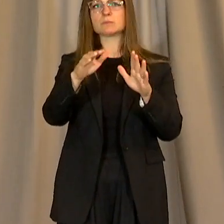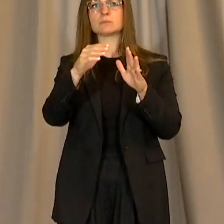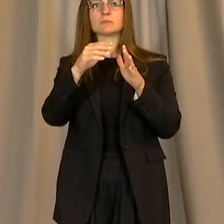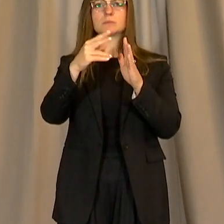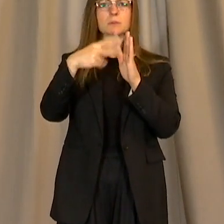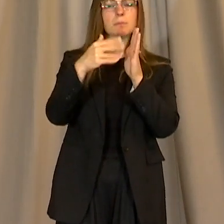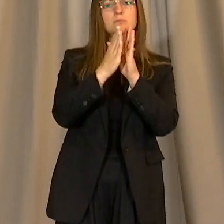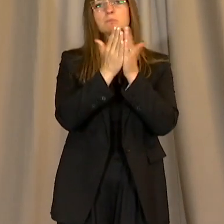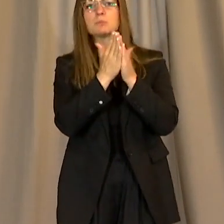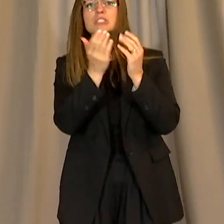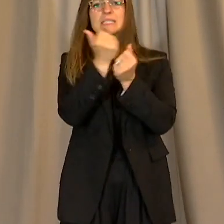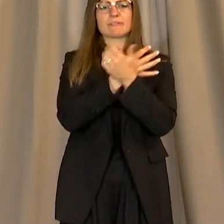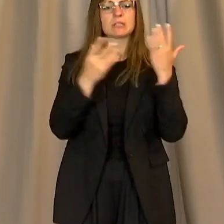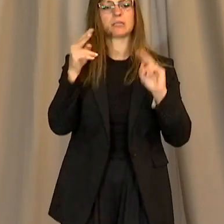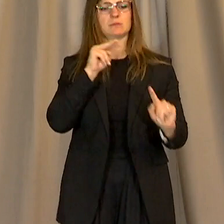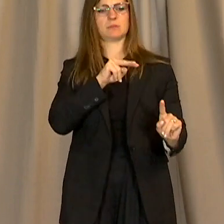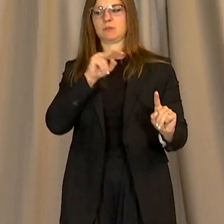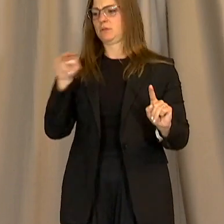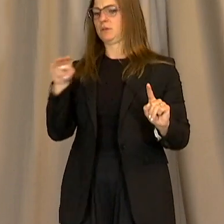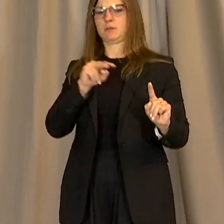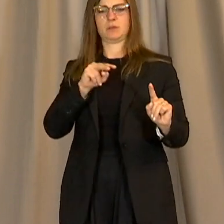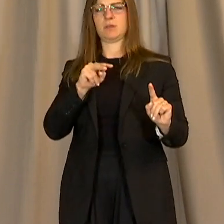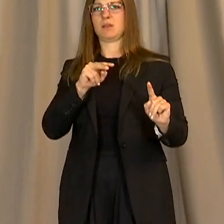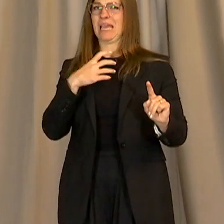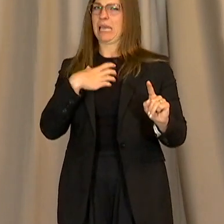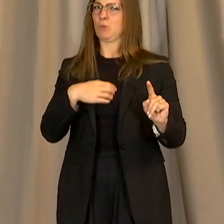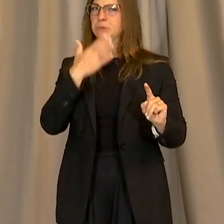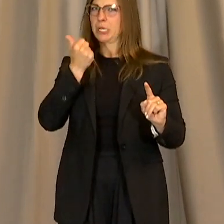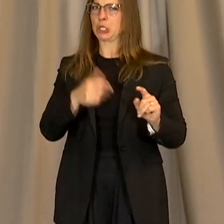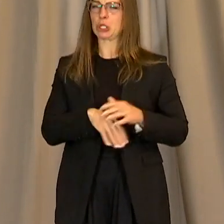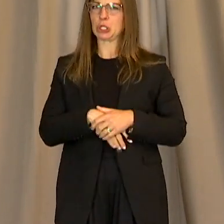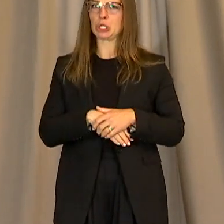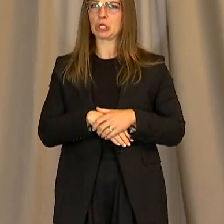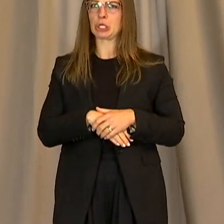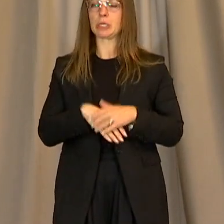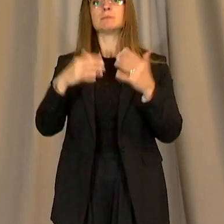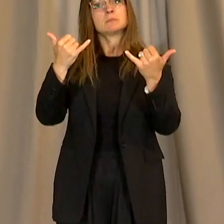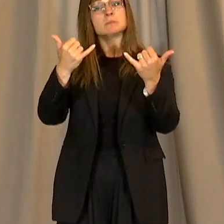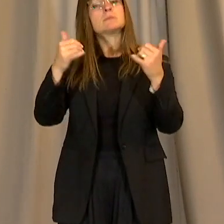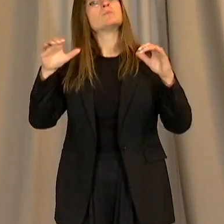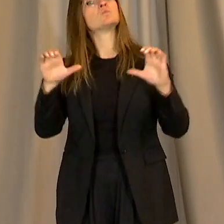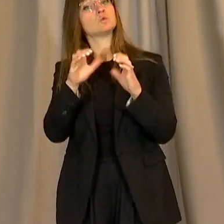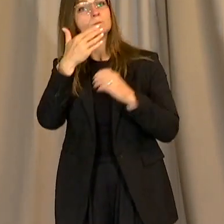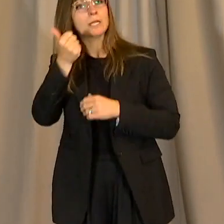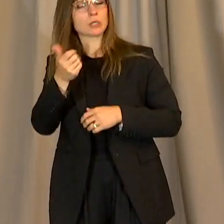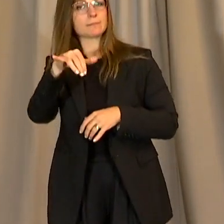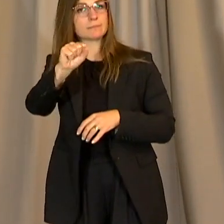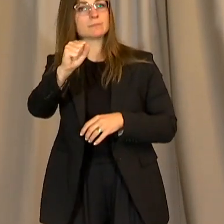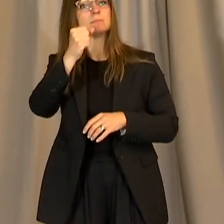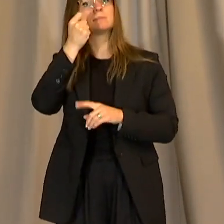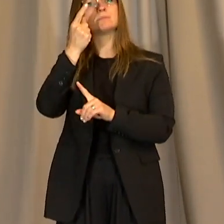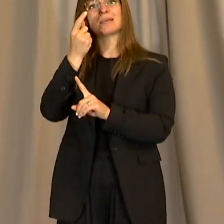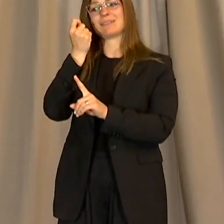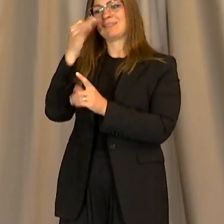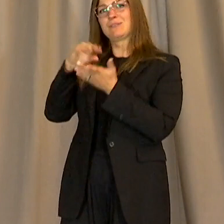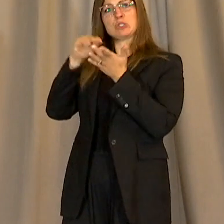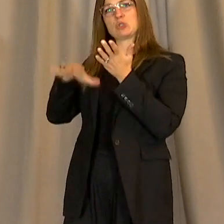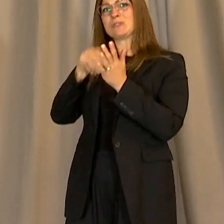I wish we had done better. We are now continuing to do better, right? But if our students didn't see